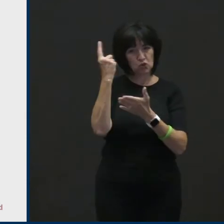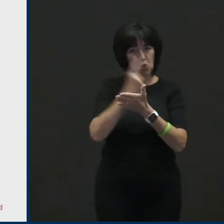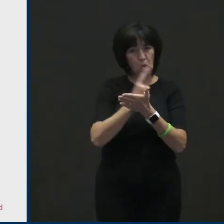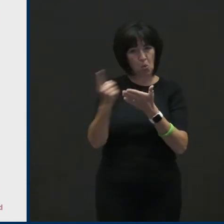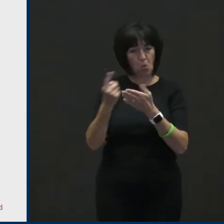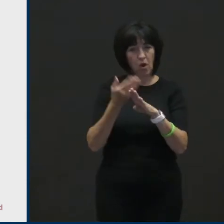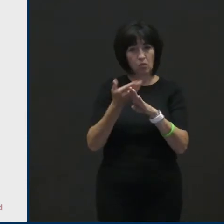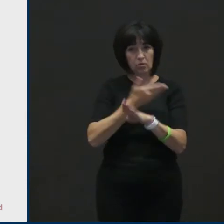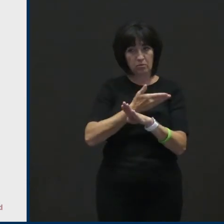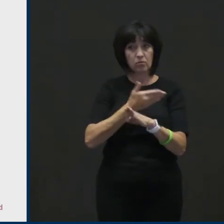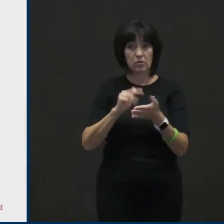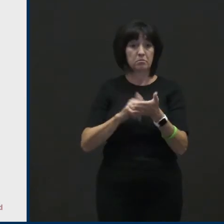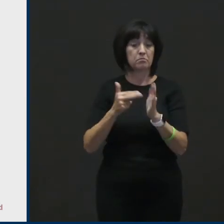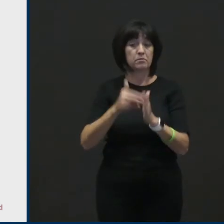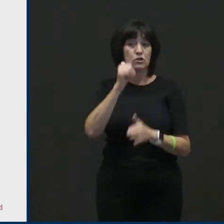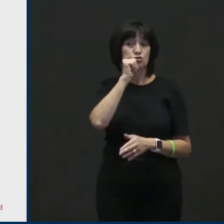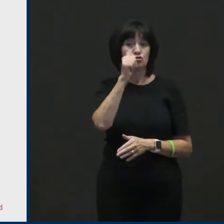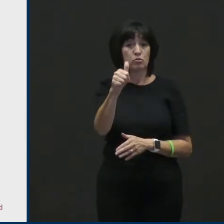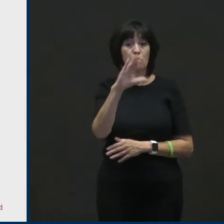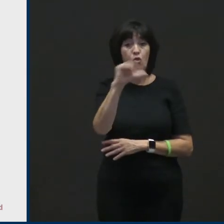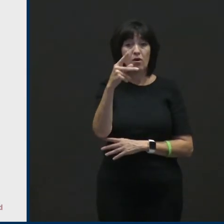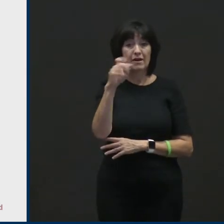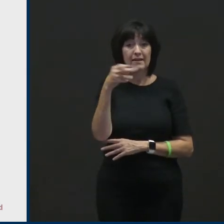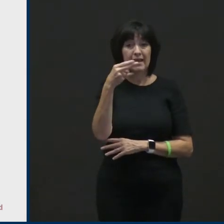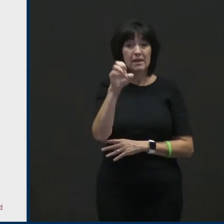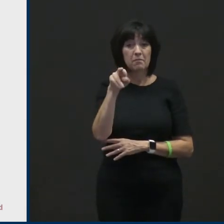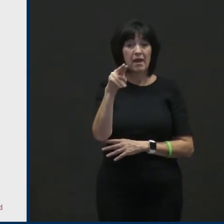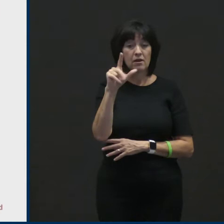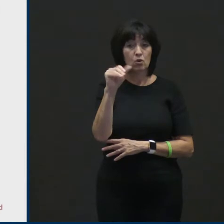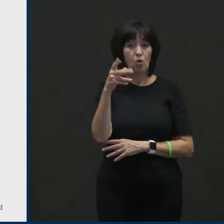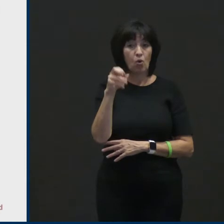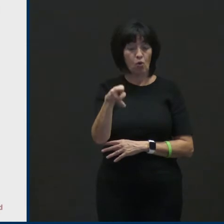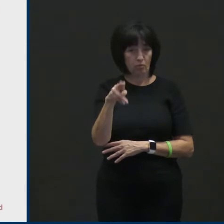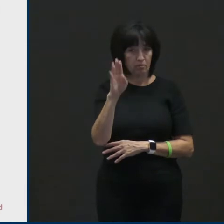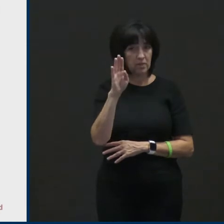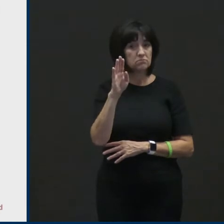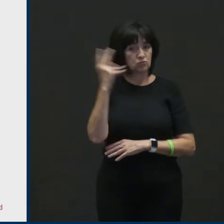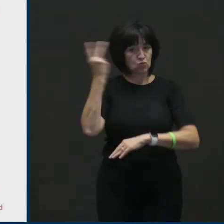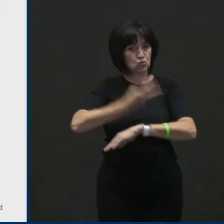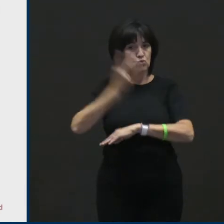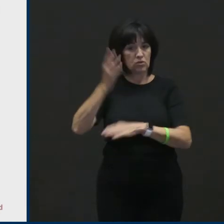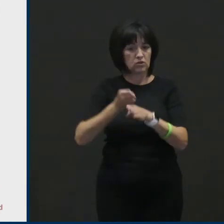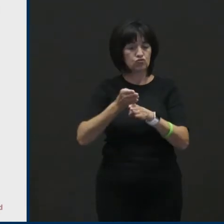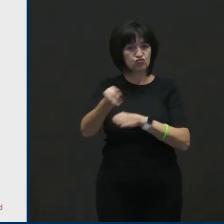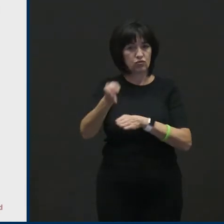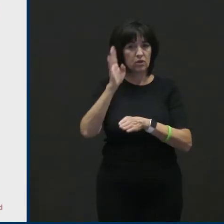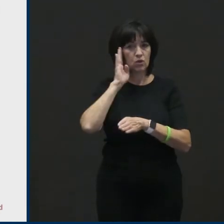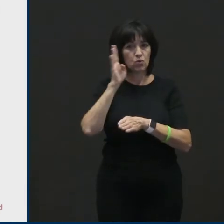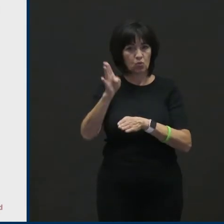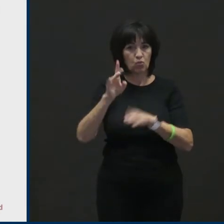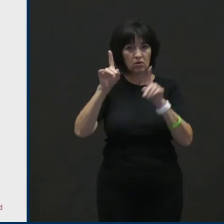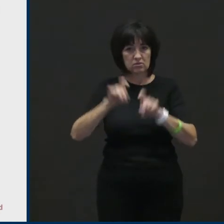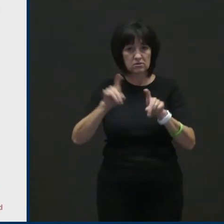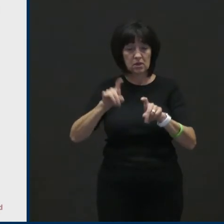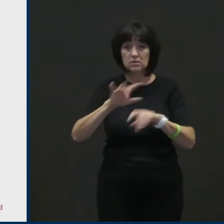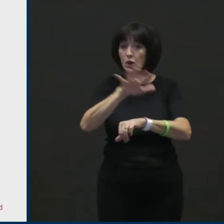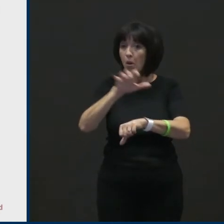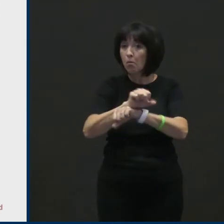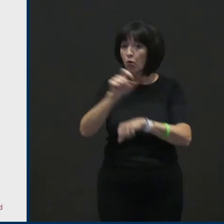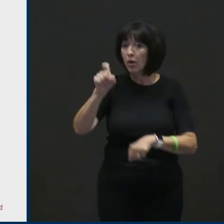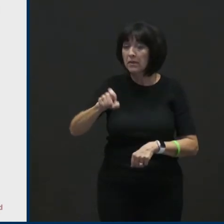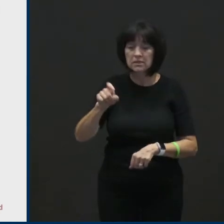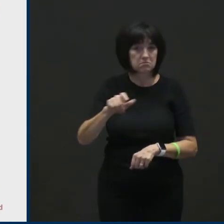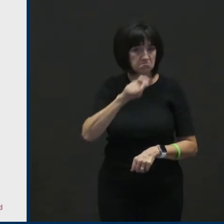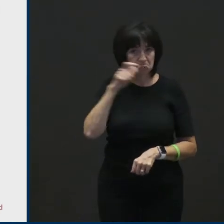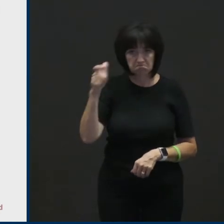we start at Cape Penelope. We have 2 days back to back. No appointments are necessary. We'll have staff in the parking lot that helps